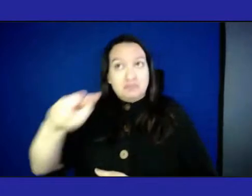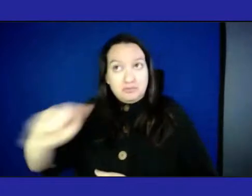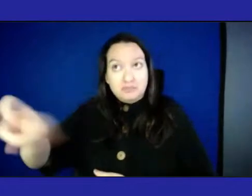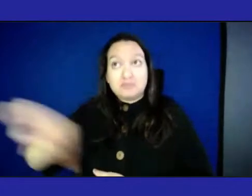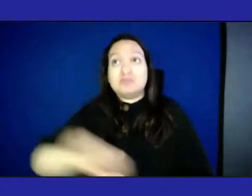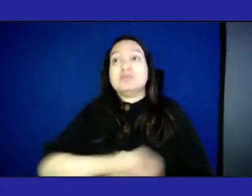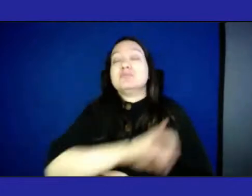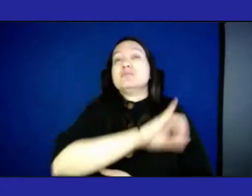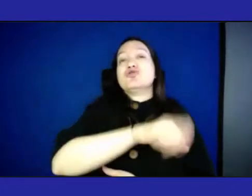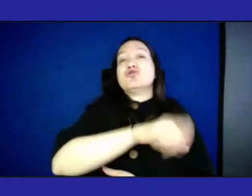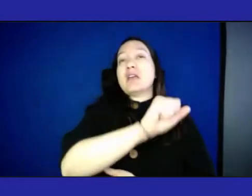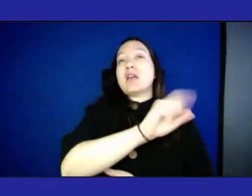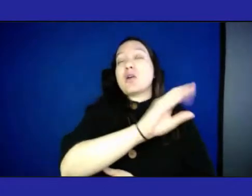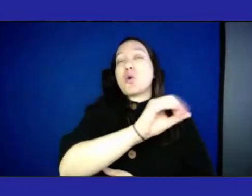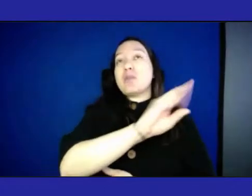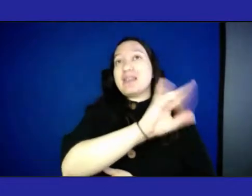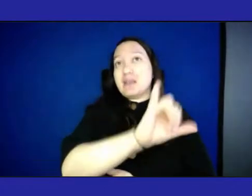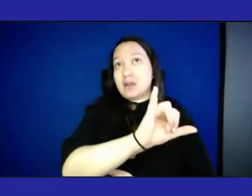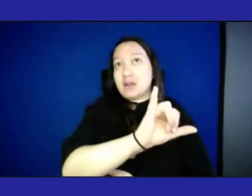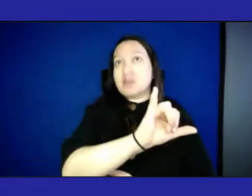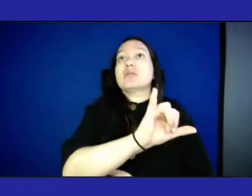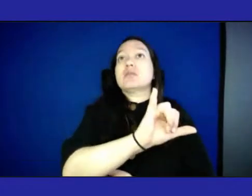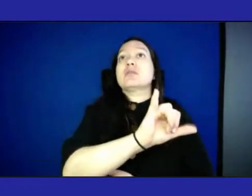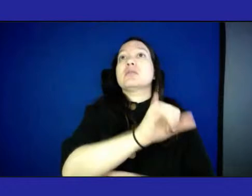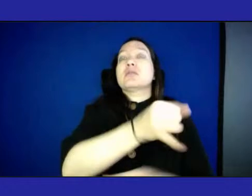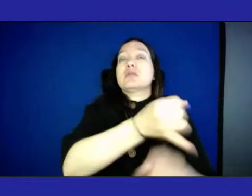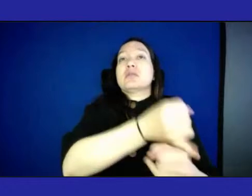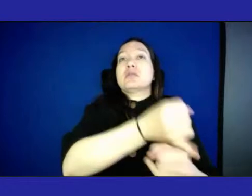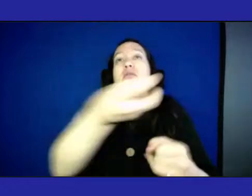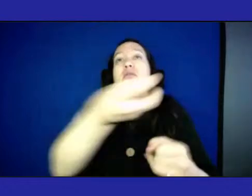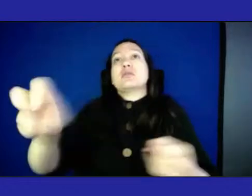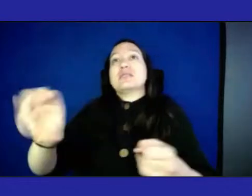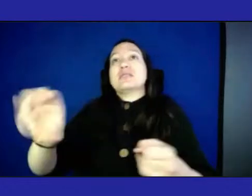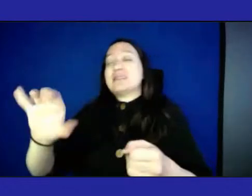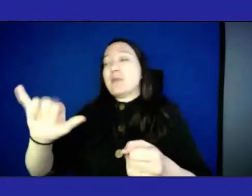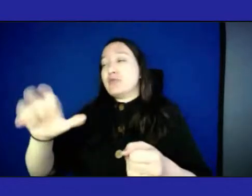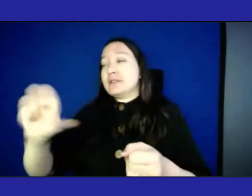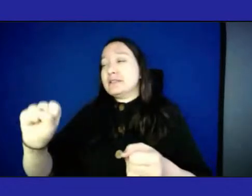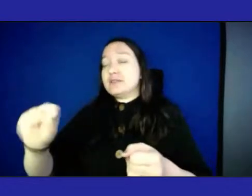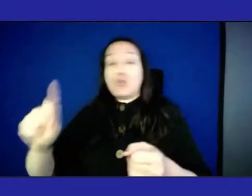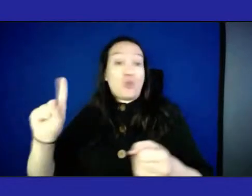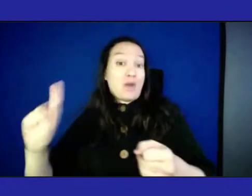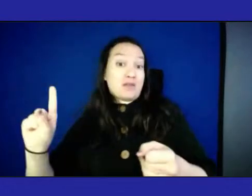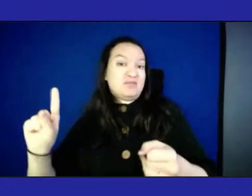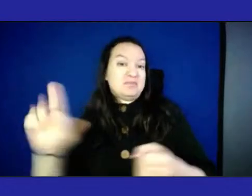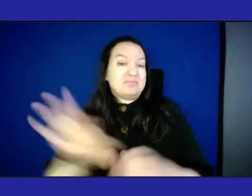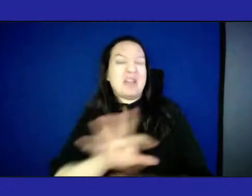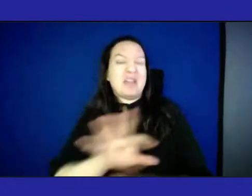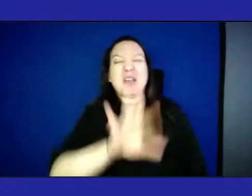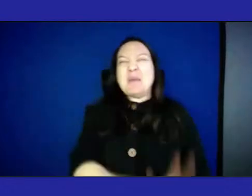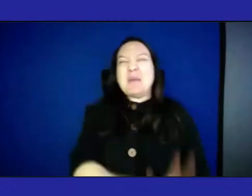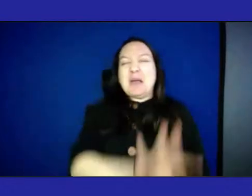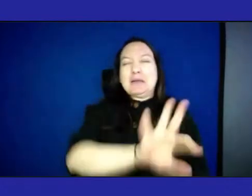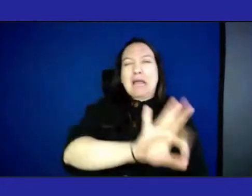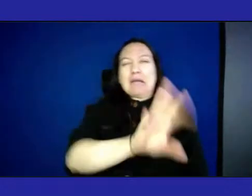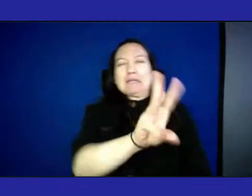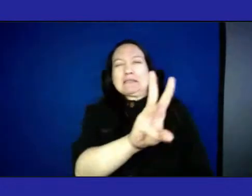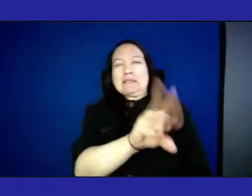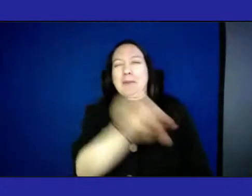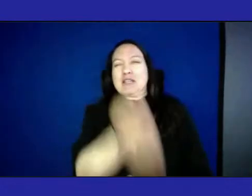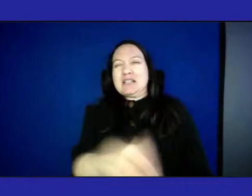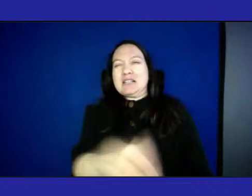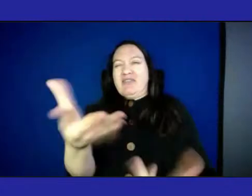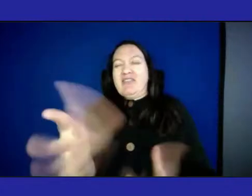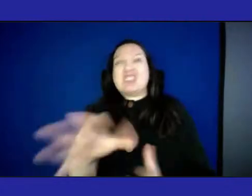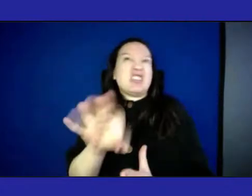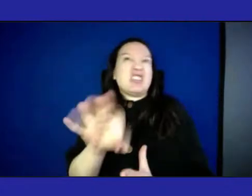Jacoby site over to CyrusOne, and right now we're around 96, complete. If you probably get a